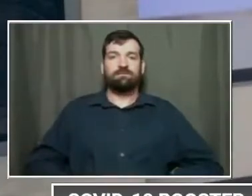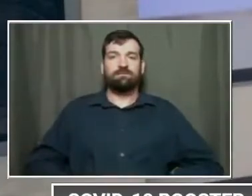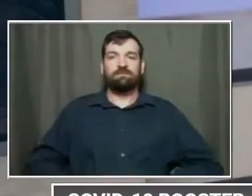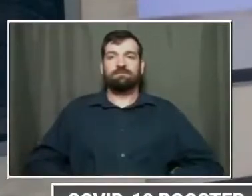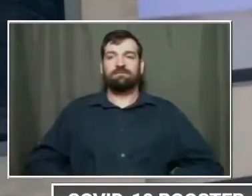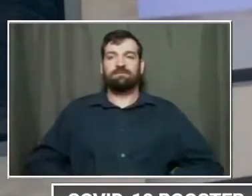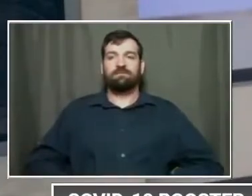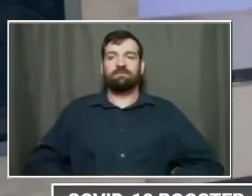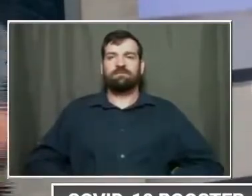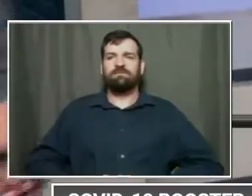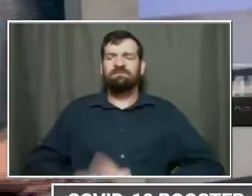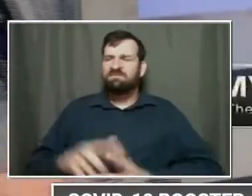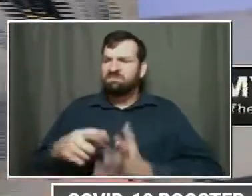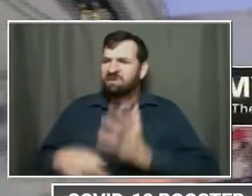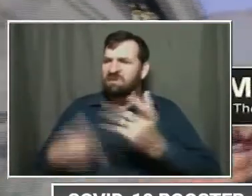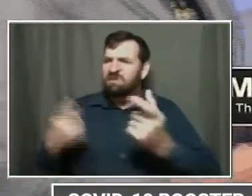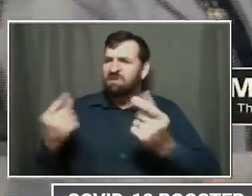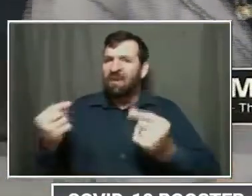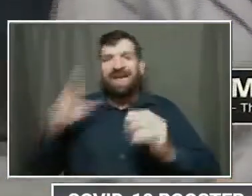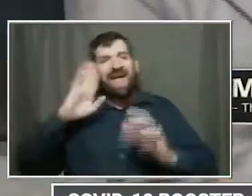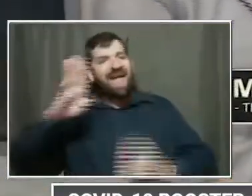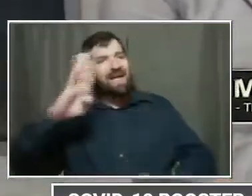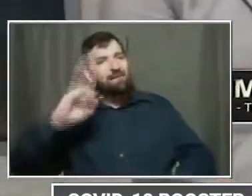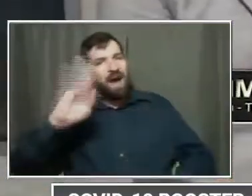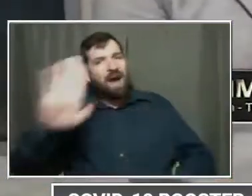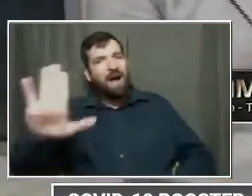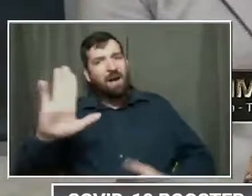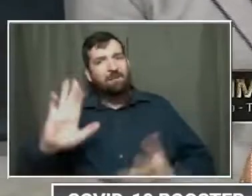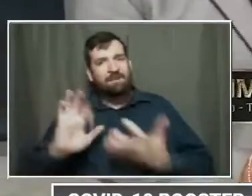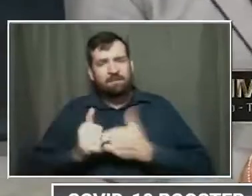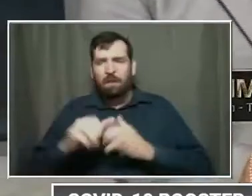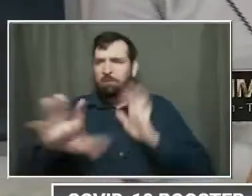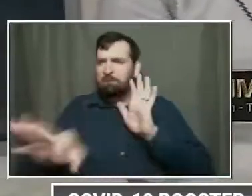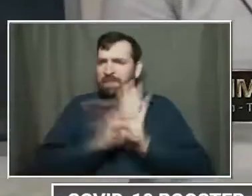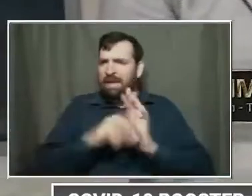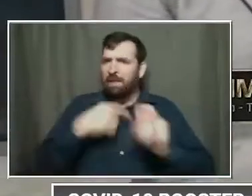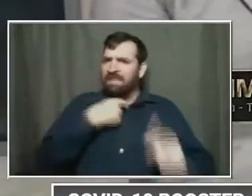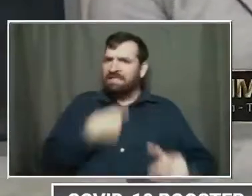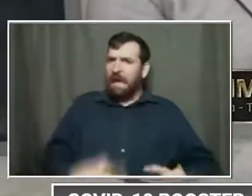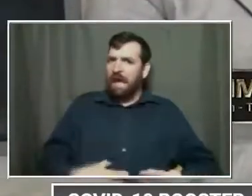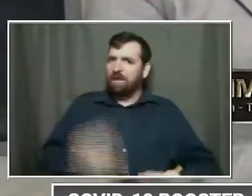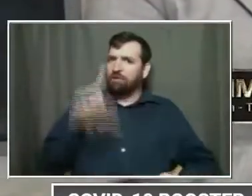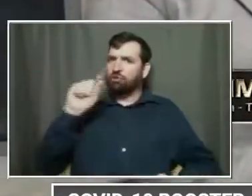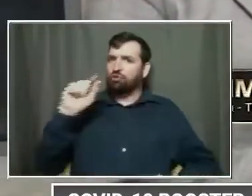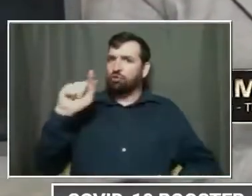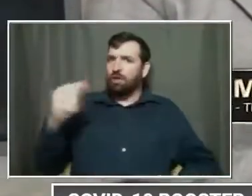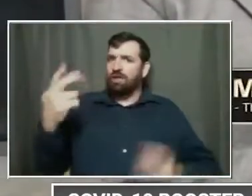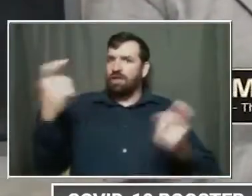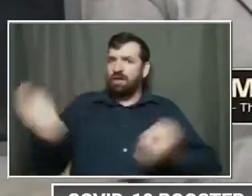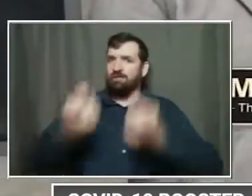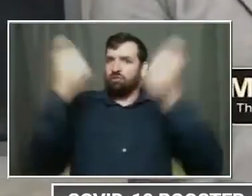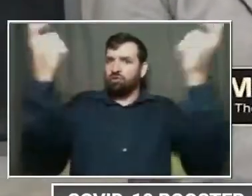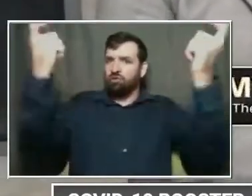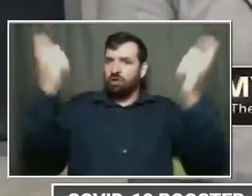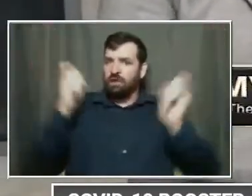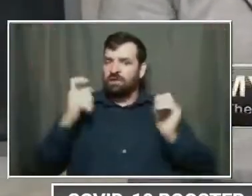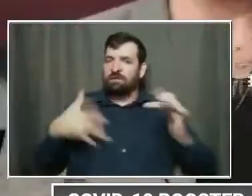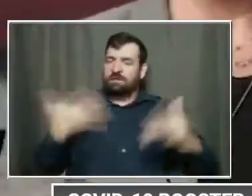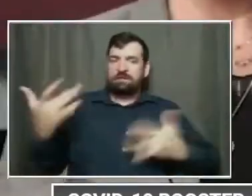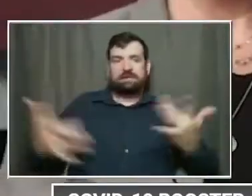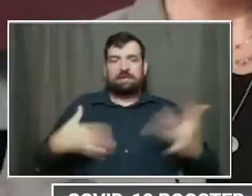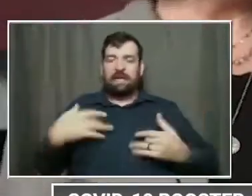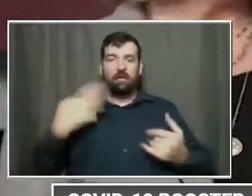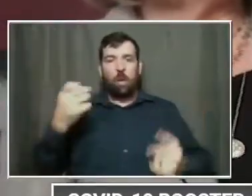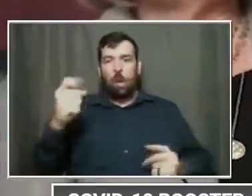What are you doing? Hey, Bob, how you doing, man? Well, I'm picking out my tie. It's the 20th anniversary of Treads and Threads. Excited to host again this year,